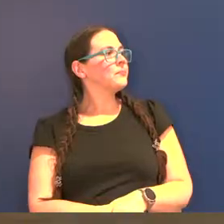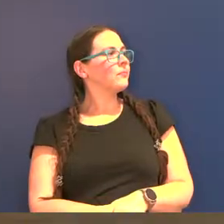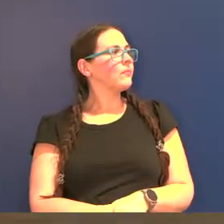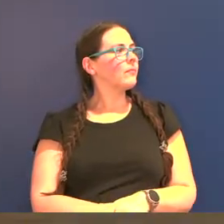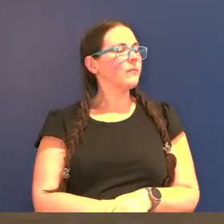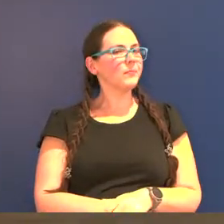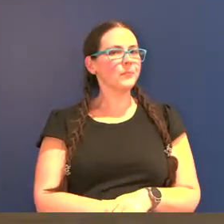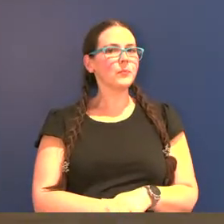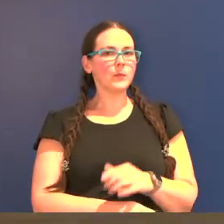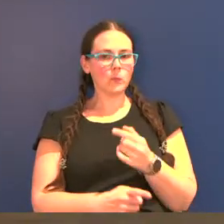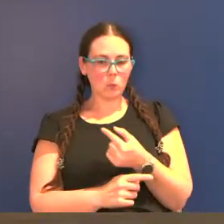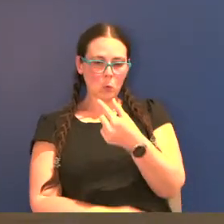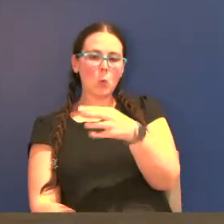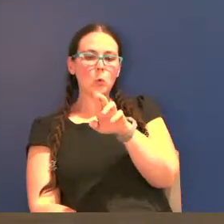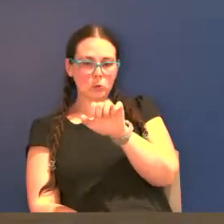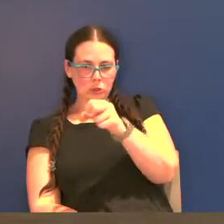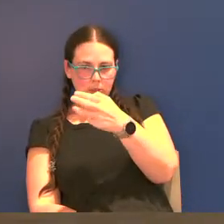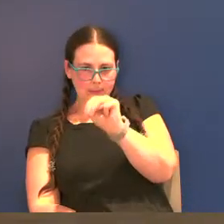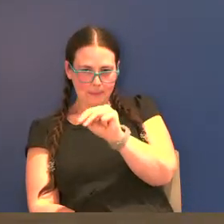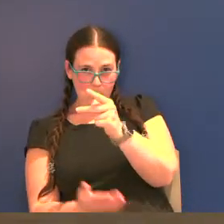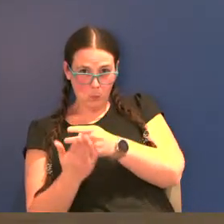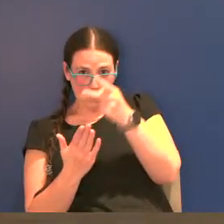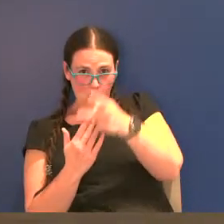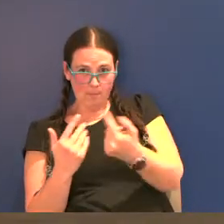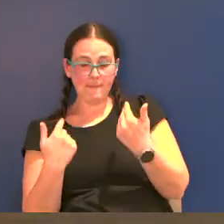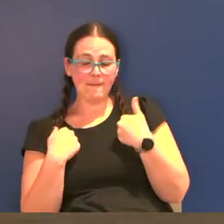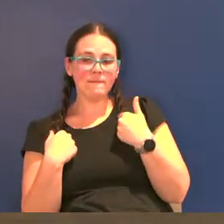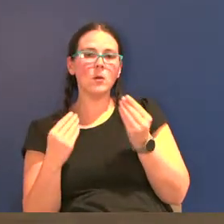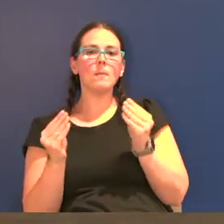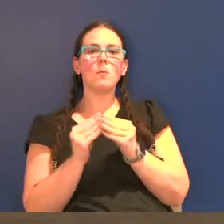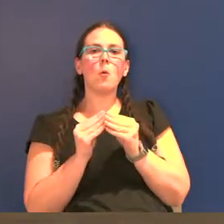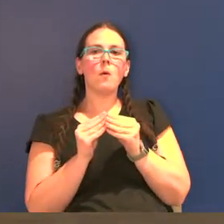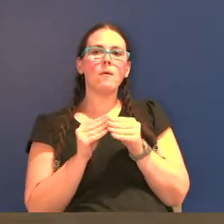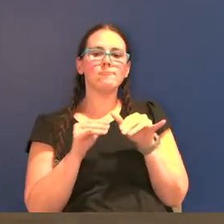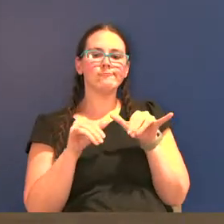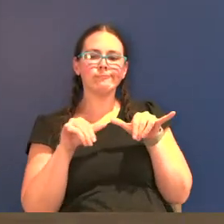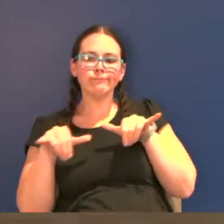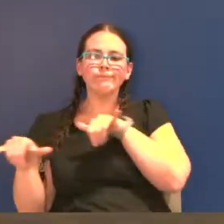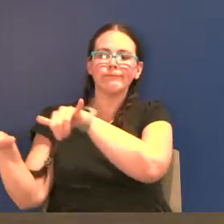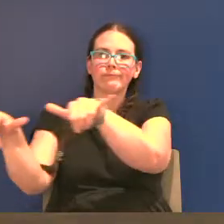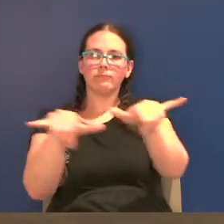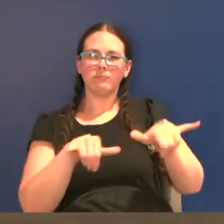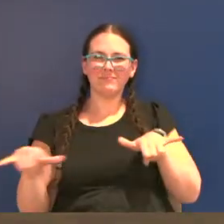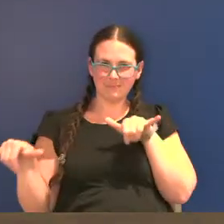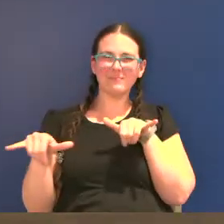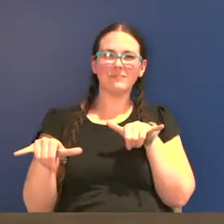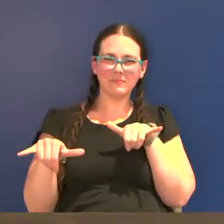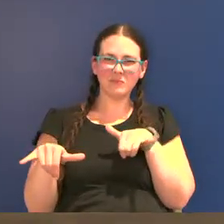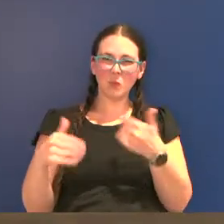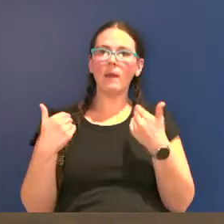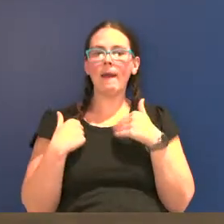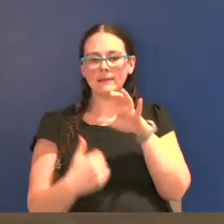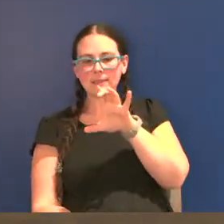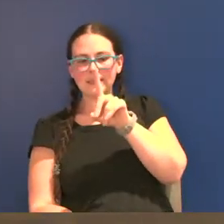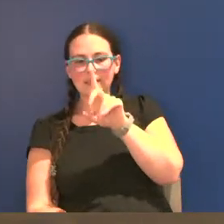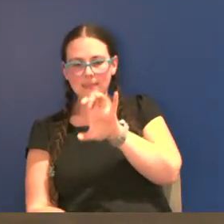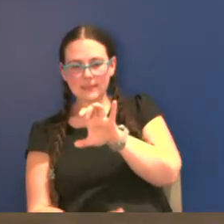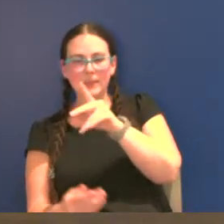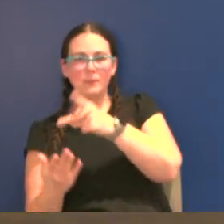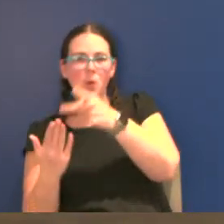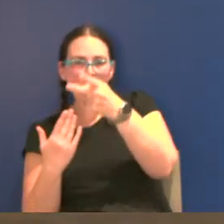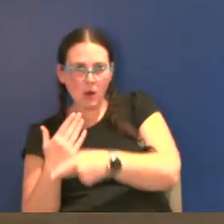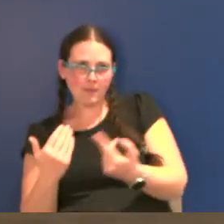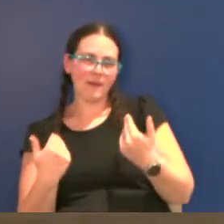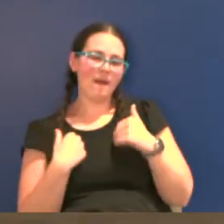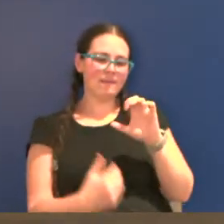the programs that Gresham had are more common. We have CDC programming and satellite